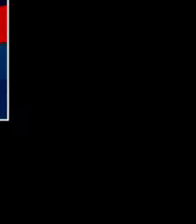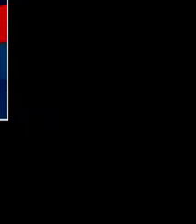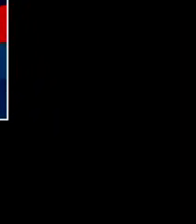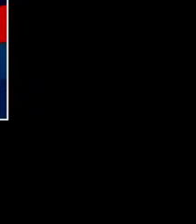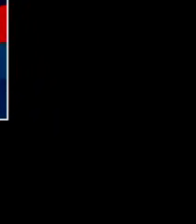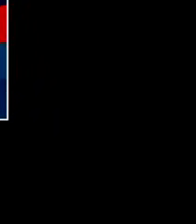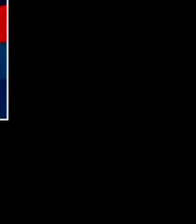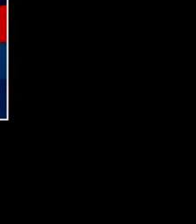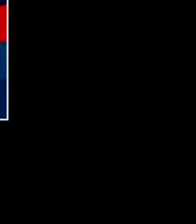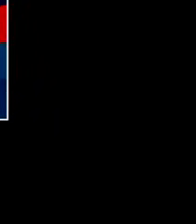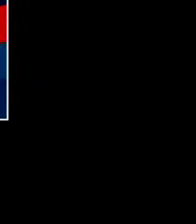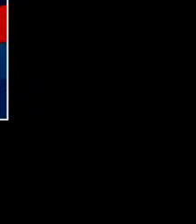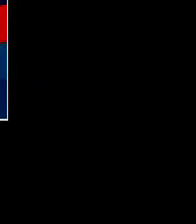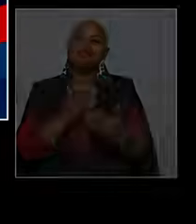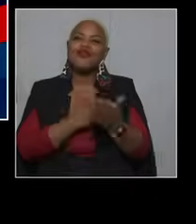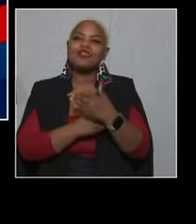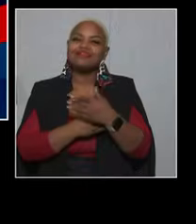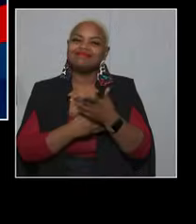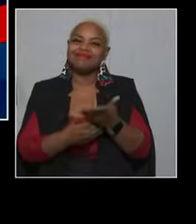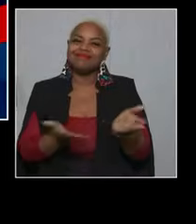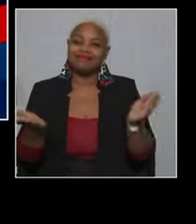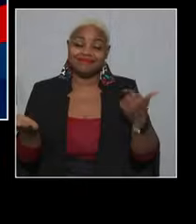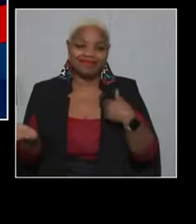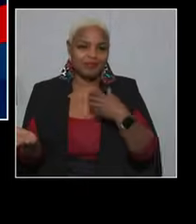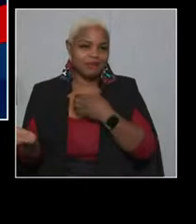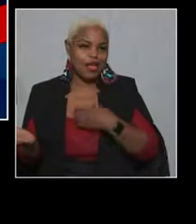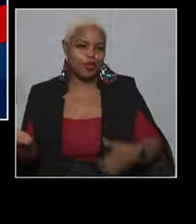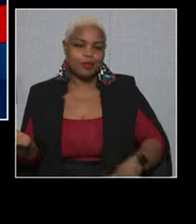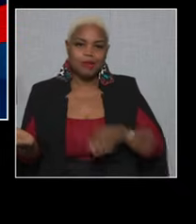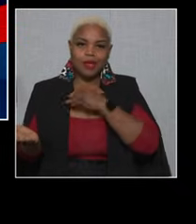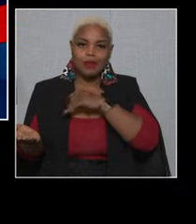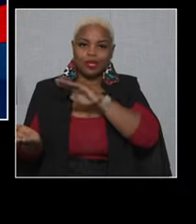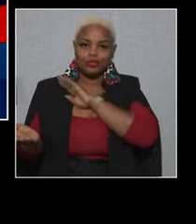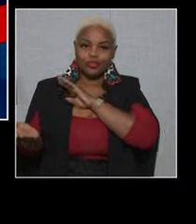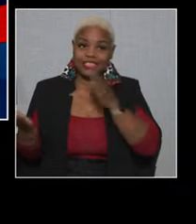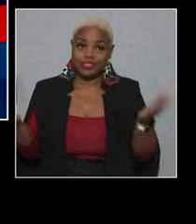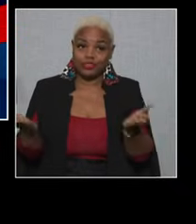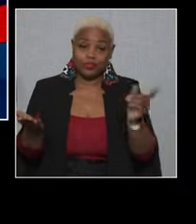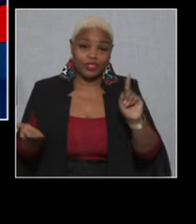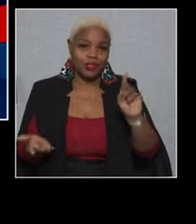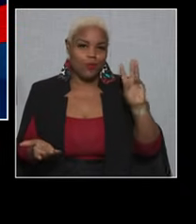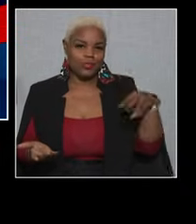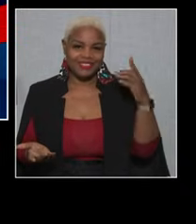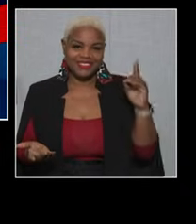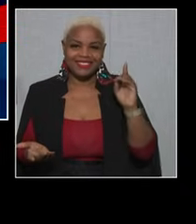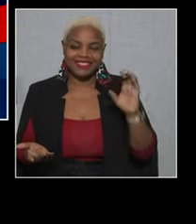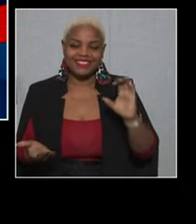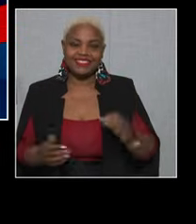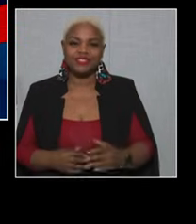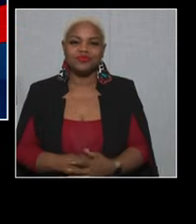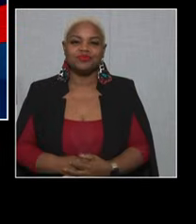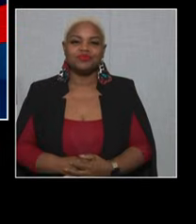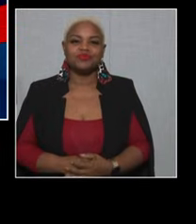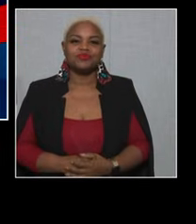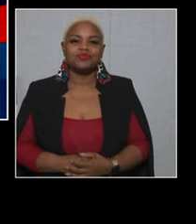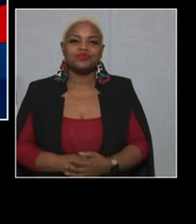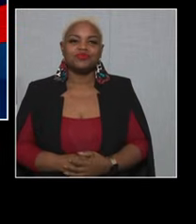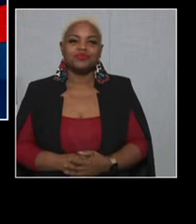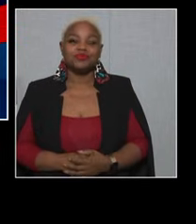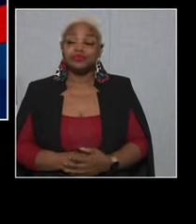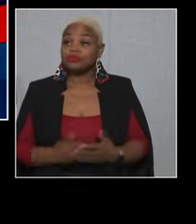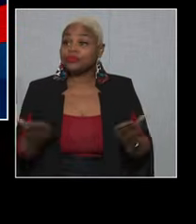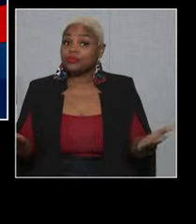Good morning, everybody. I'm Muriel Bowser. I'm the mayor of Washington, D.C., and we are at the